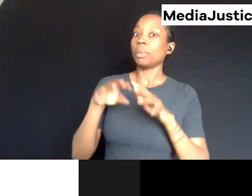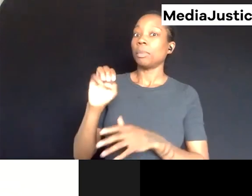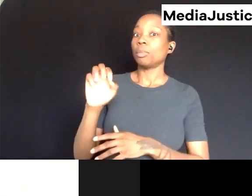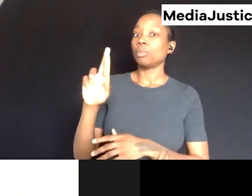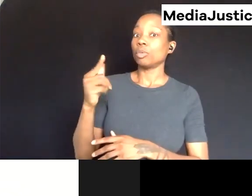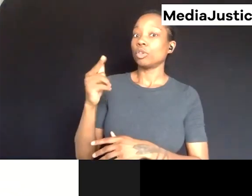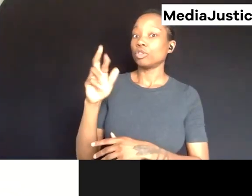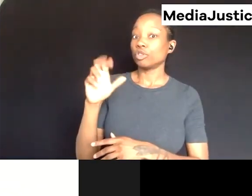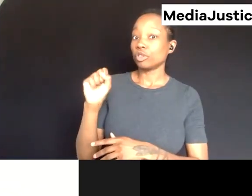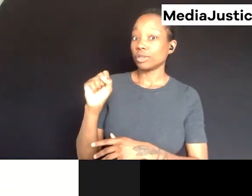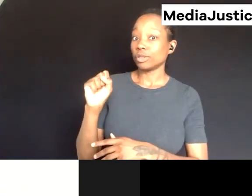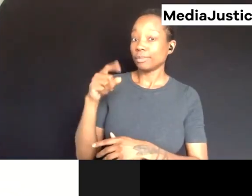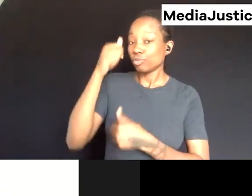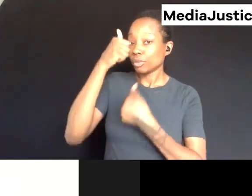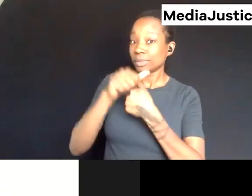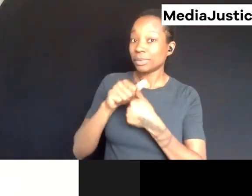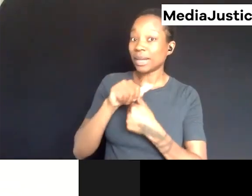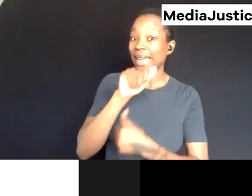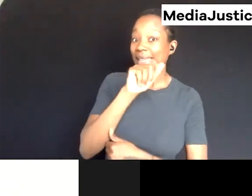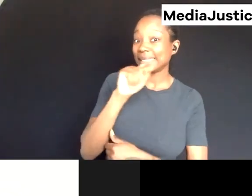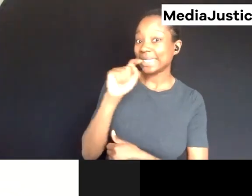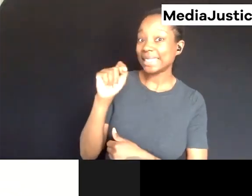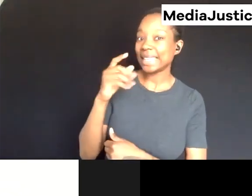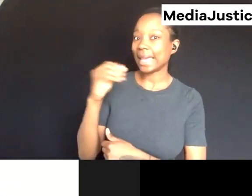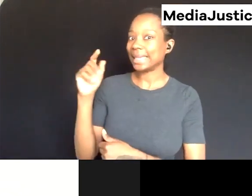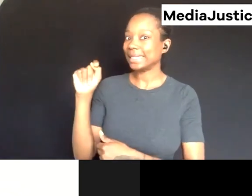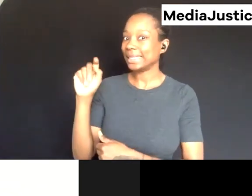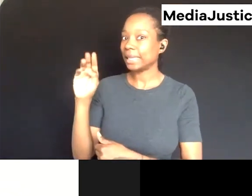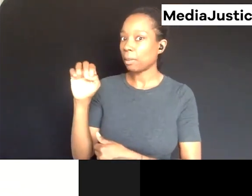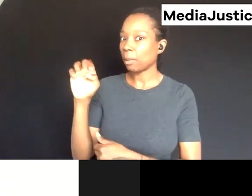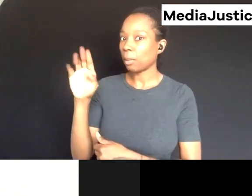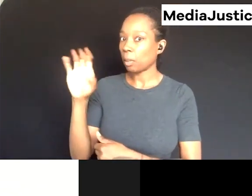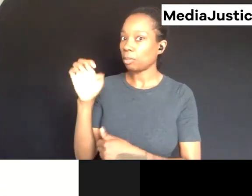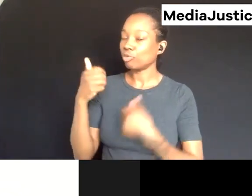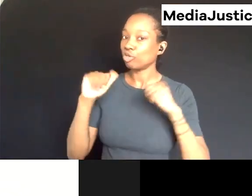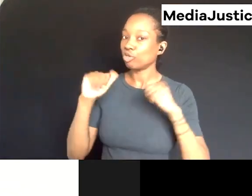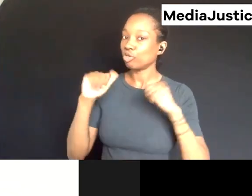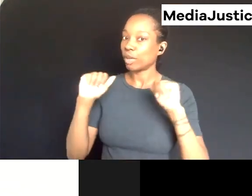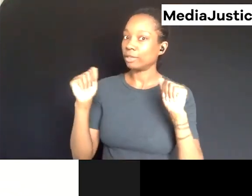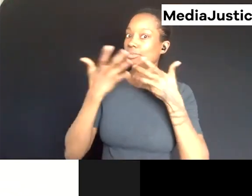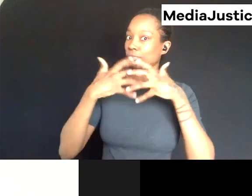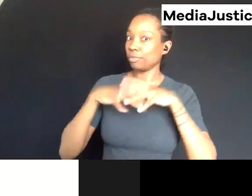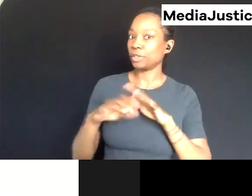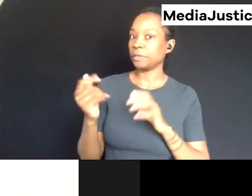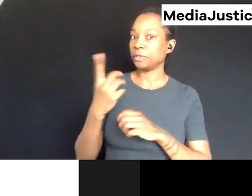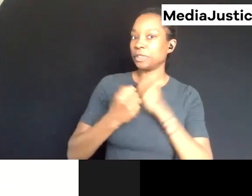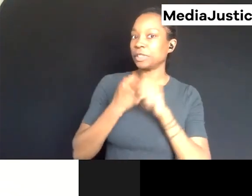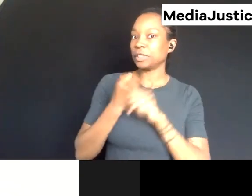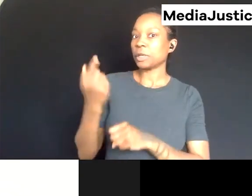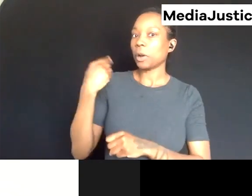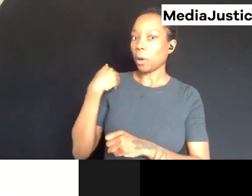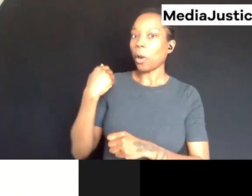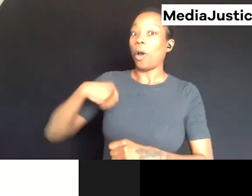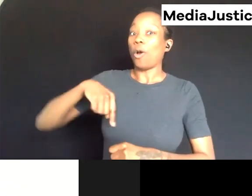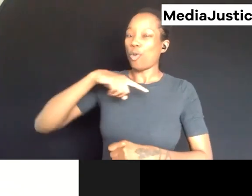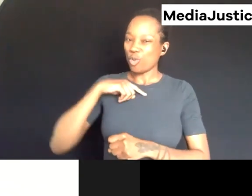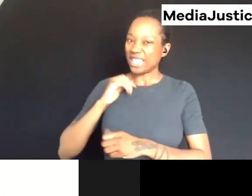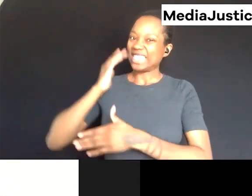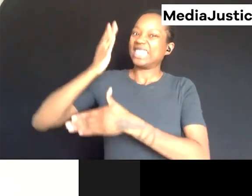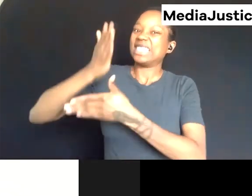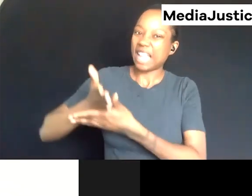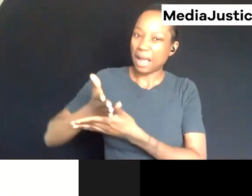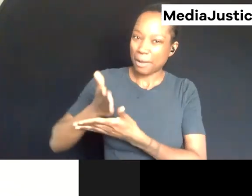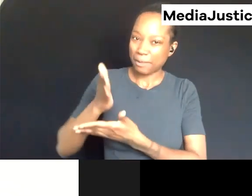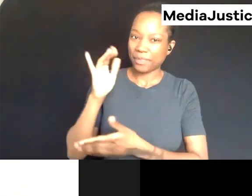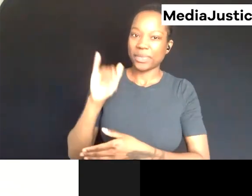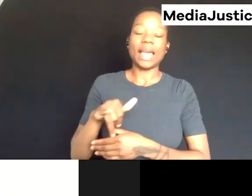and T-Mobile actually tried to merge a few years ago. Well, we stopped that. We stopped the Comcast Time Warner merger. We